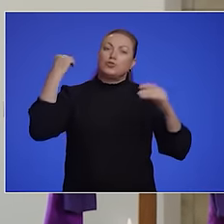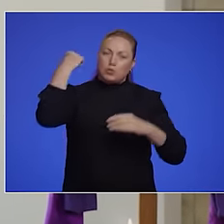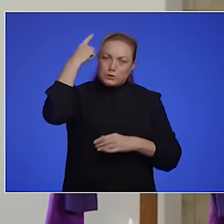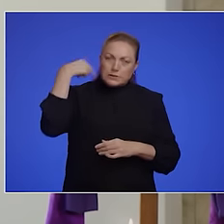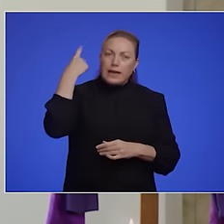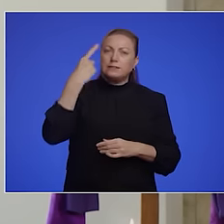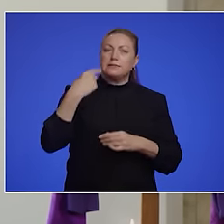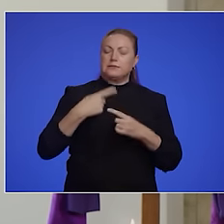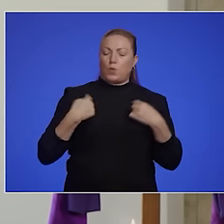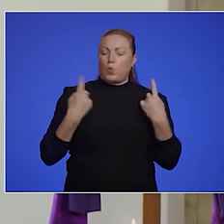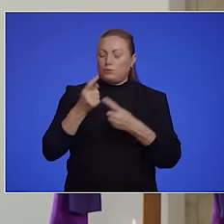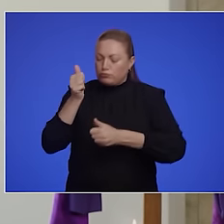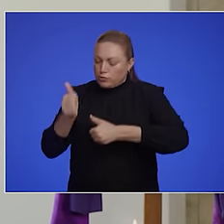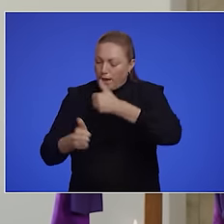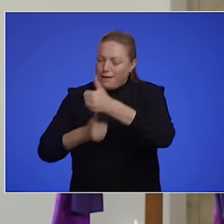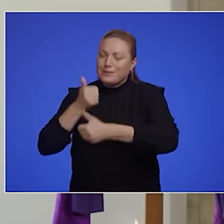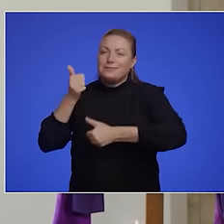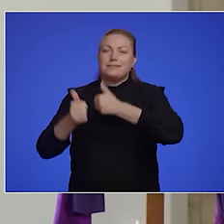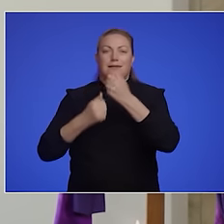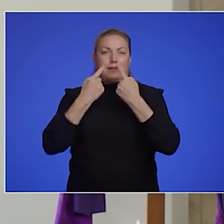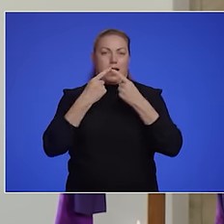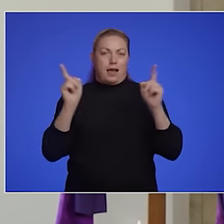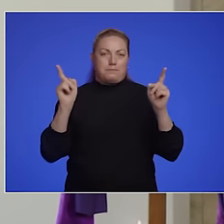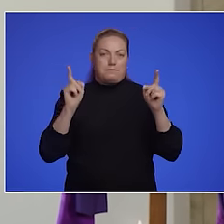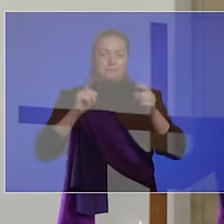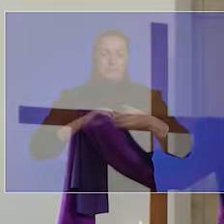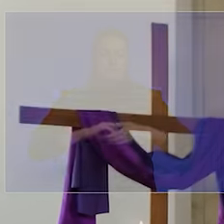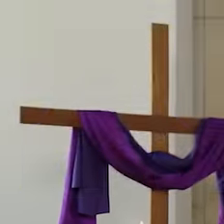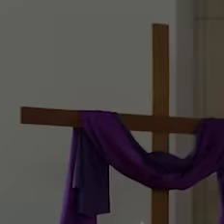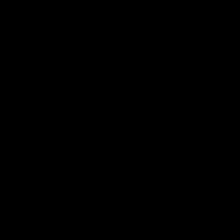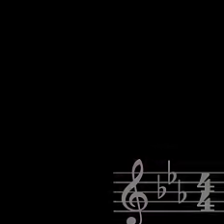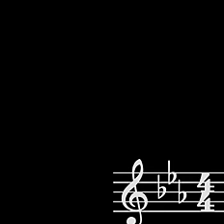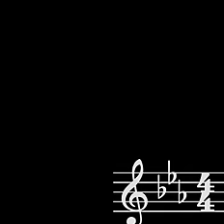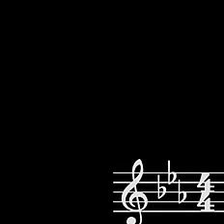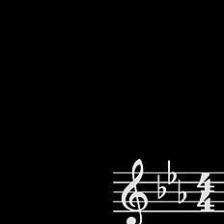with all the angels and saints We praise you as without end we acclaim